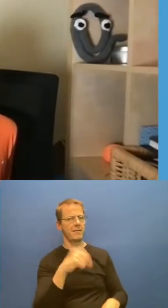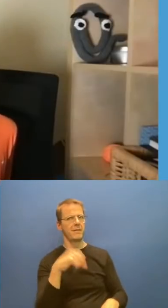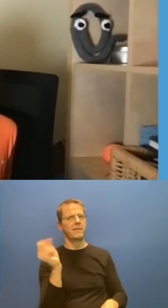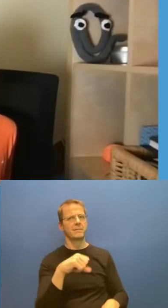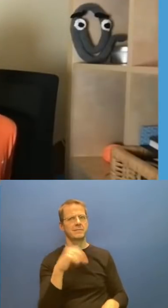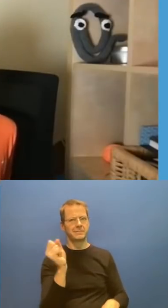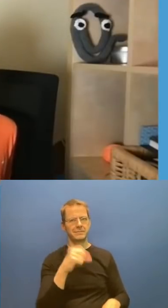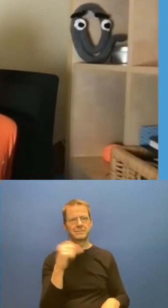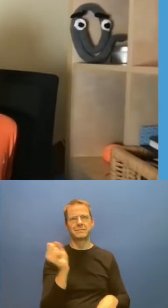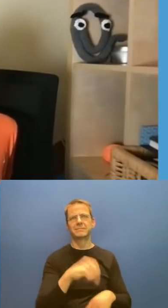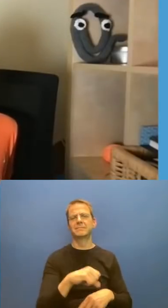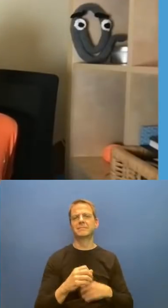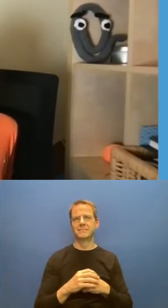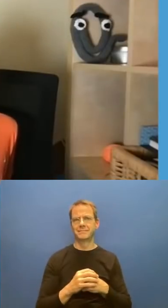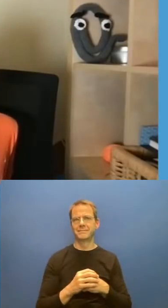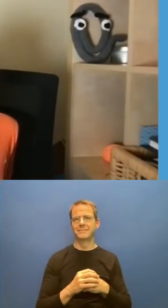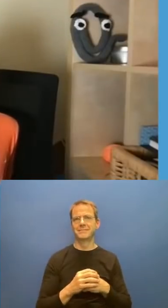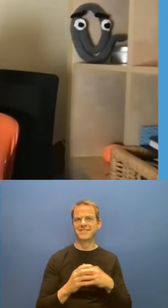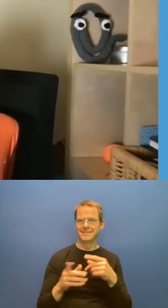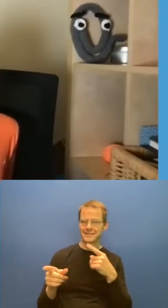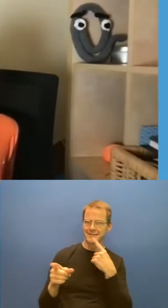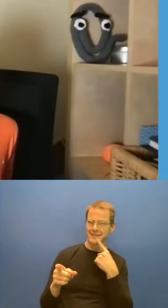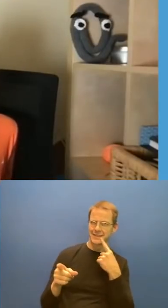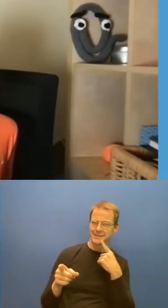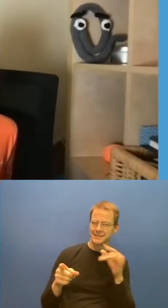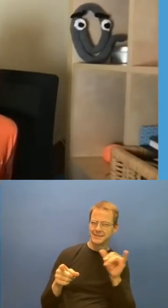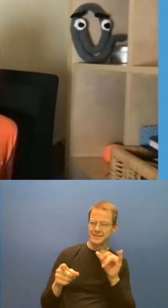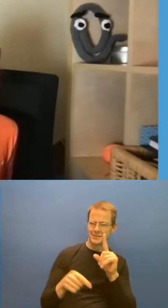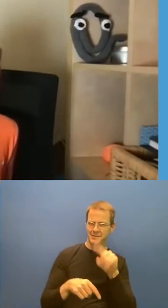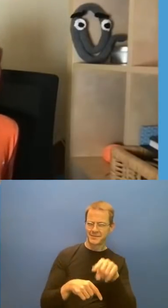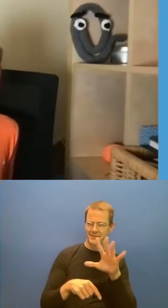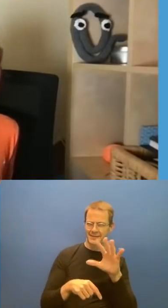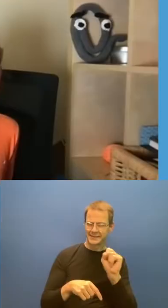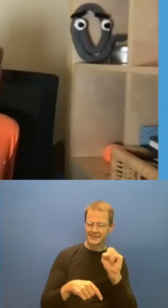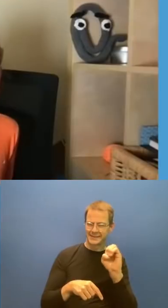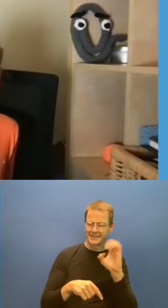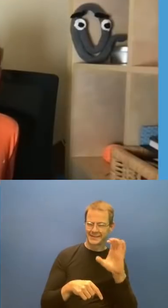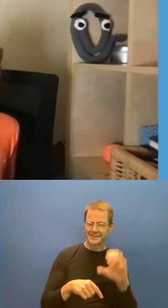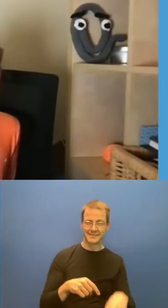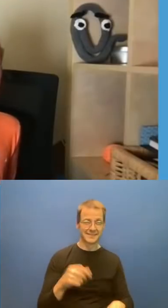Yeah. Oh, that's pretty fast. Yeah. And then what happened after it was done?